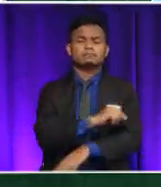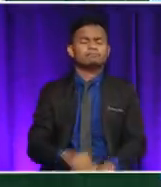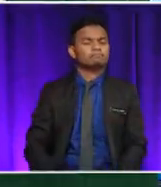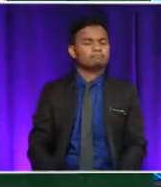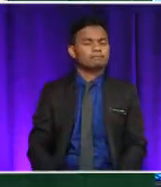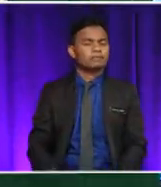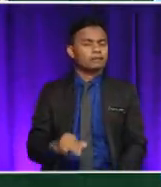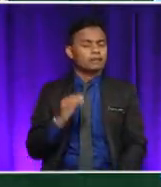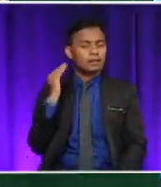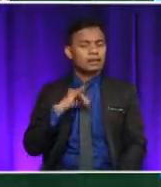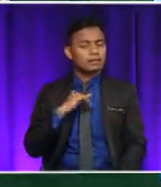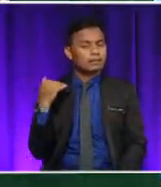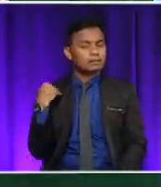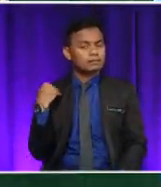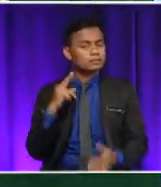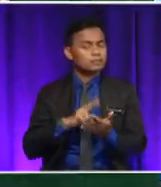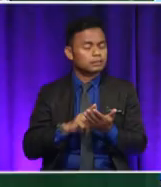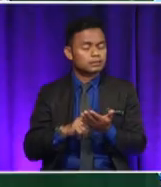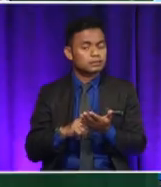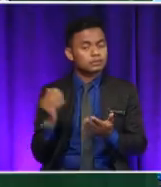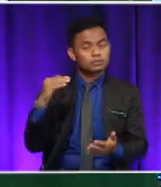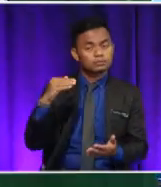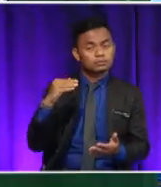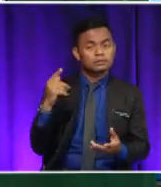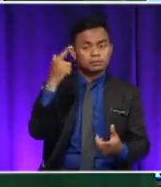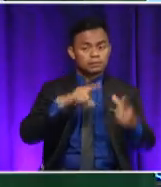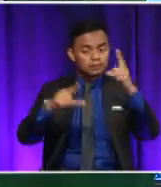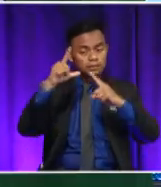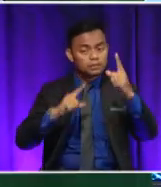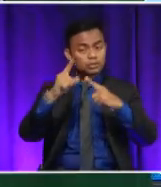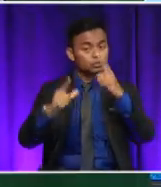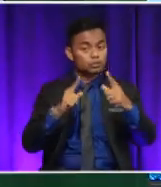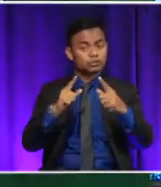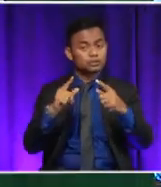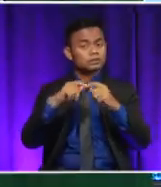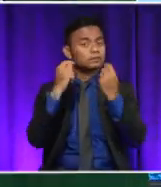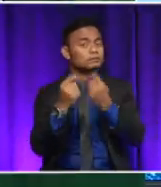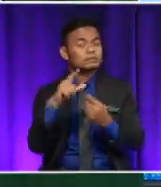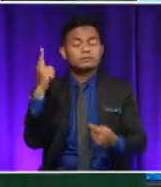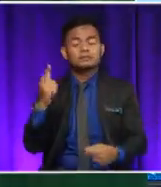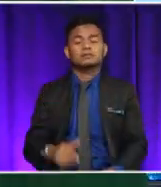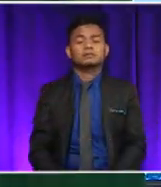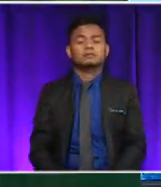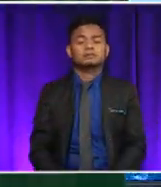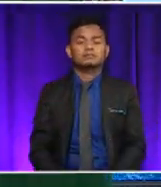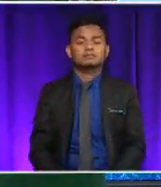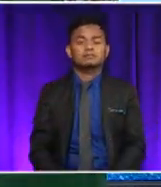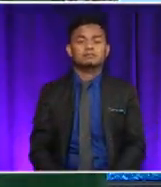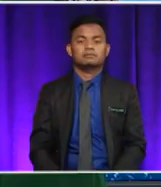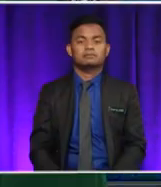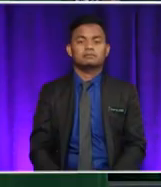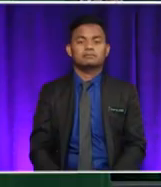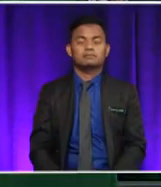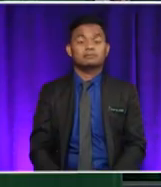have a suggestion. Uh-huh. Why don't we go and travel somewhere else? Where to? Perhaps to the